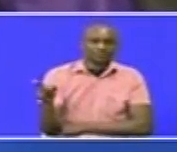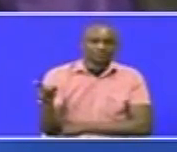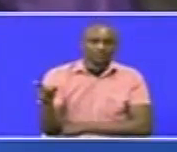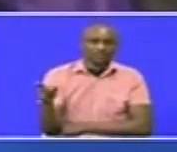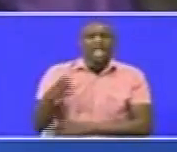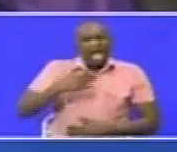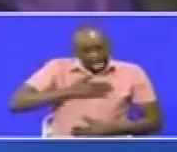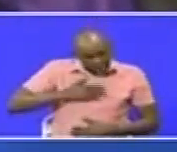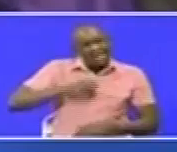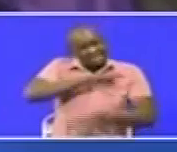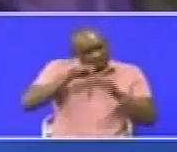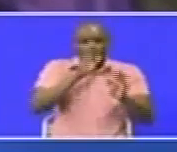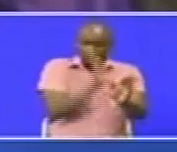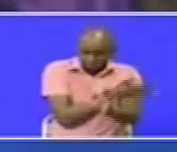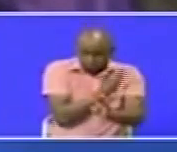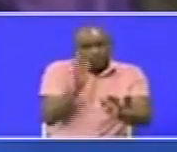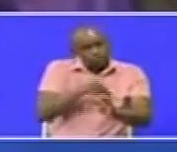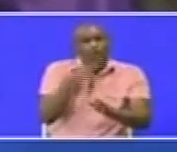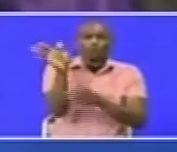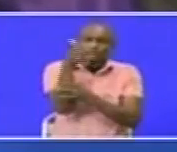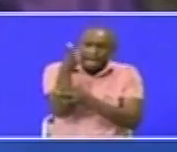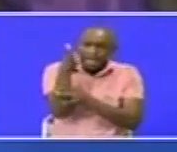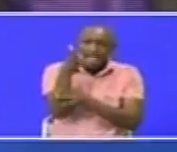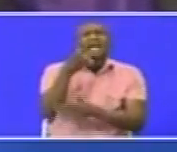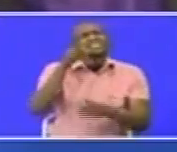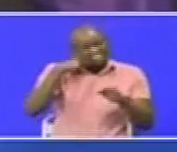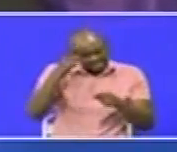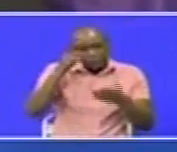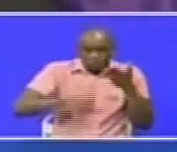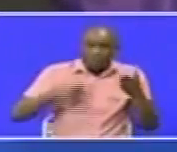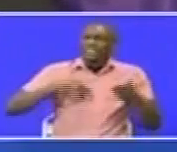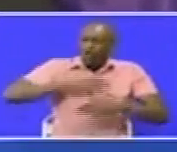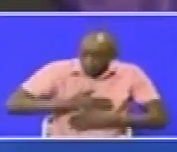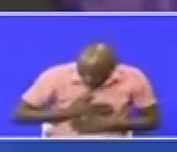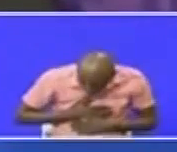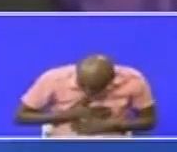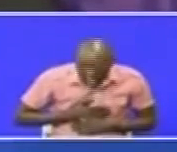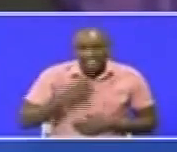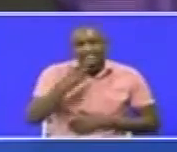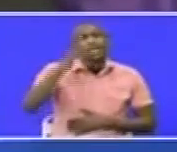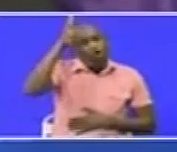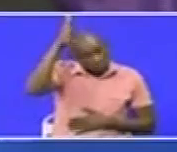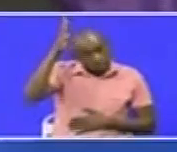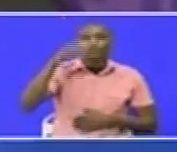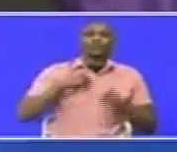our national anthem acknowledges we honor and respect God as a